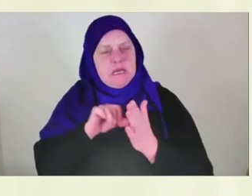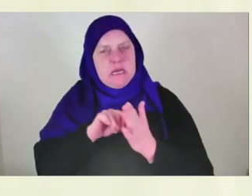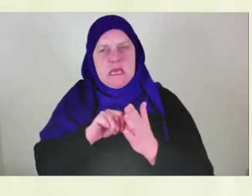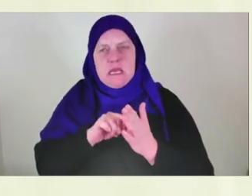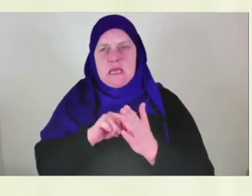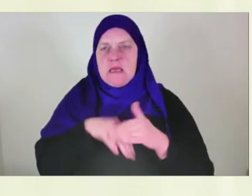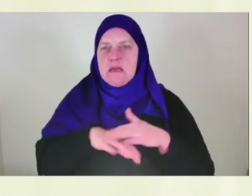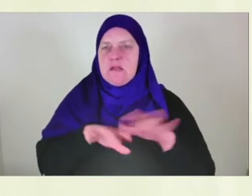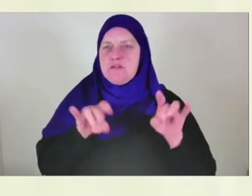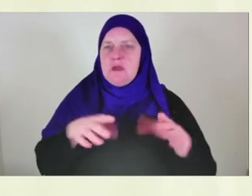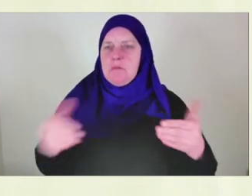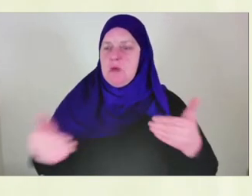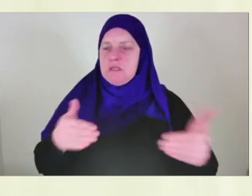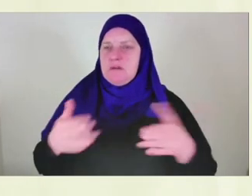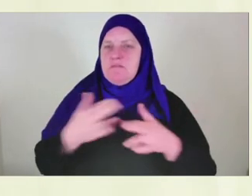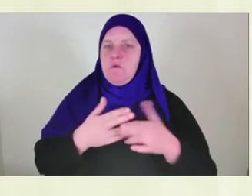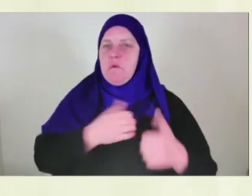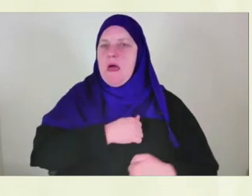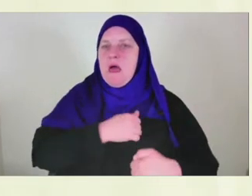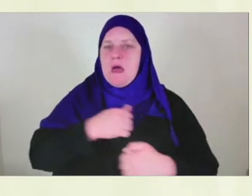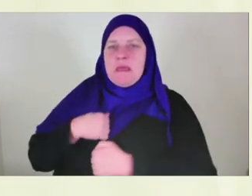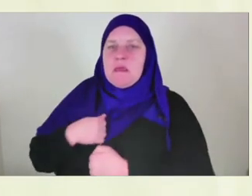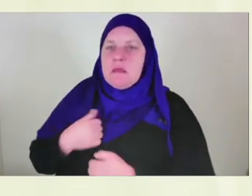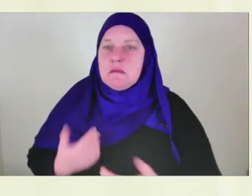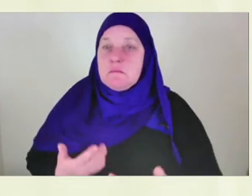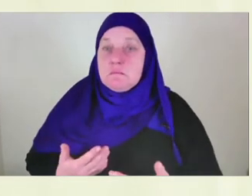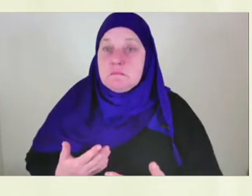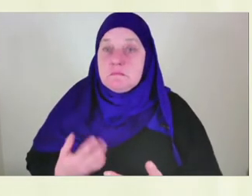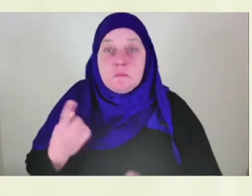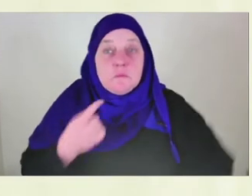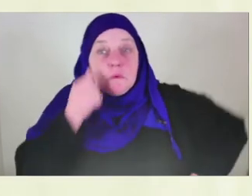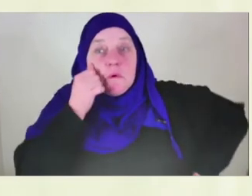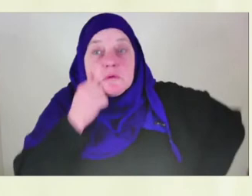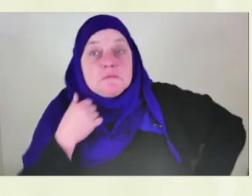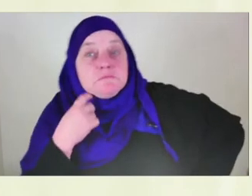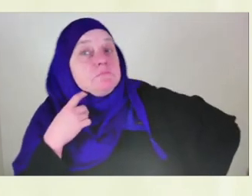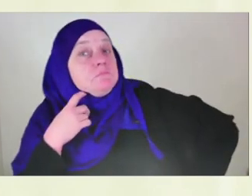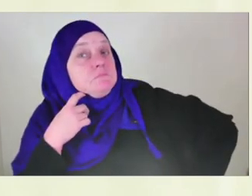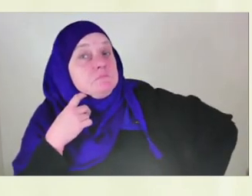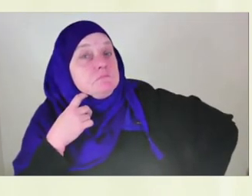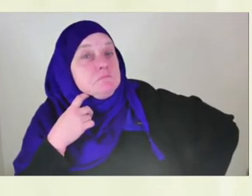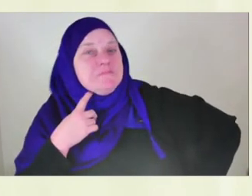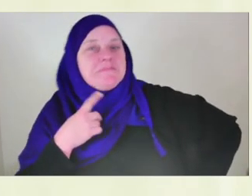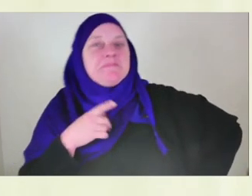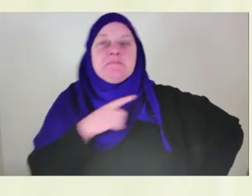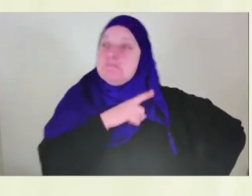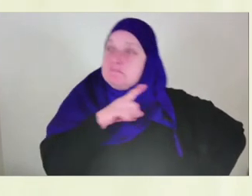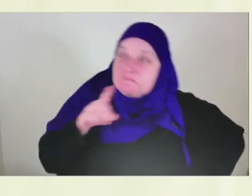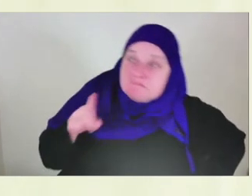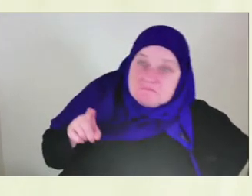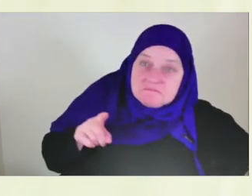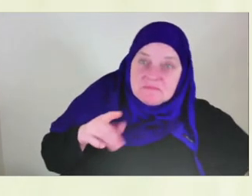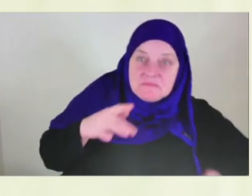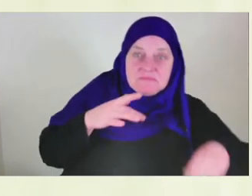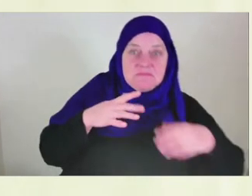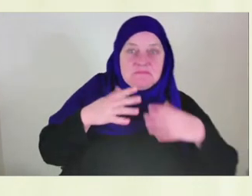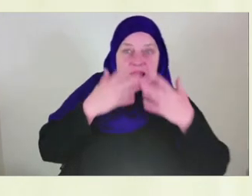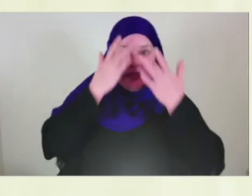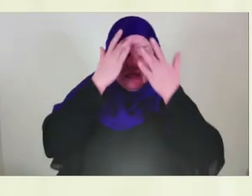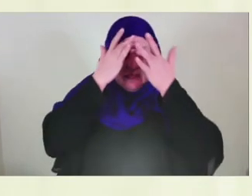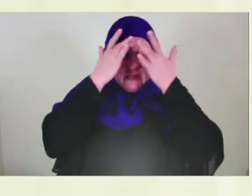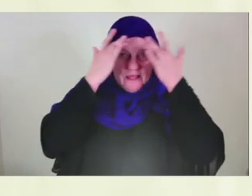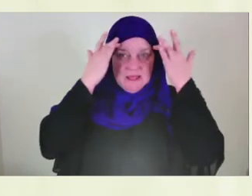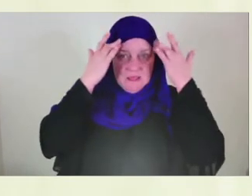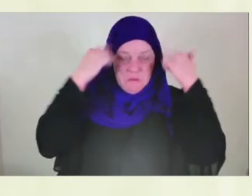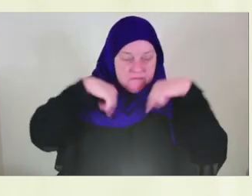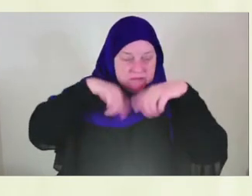Thank you. No one knows. I'm looking at one person, maybe he knows, but... No, he doesn't. The main person you're looking at doesn't know. No,